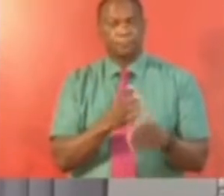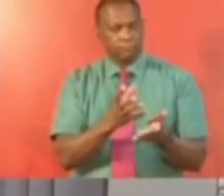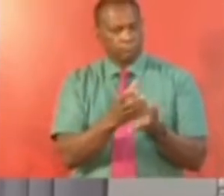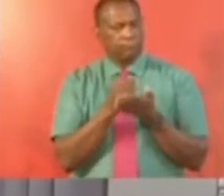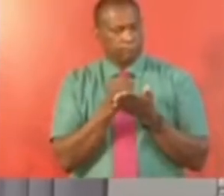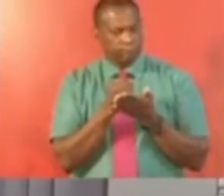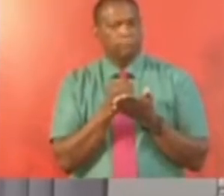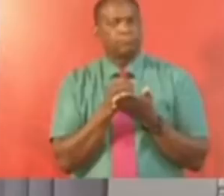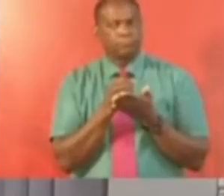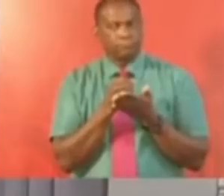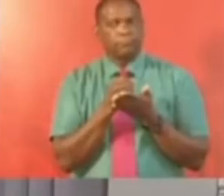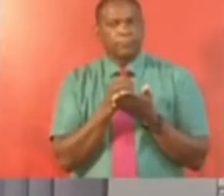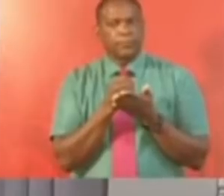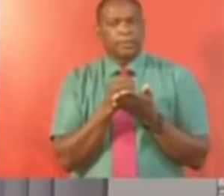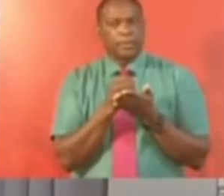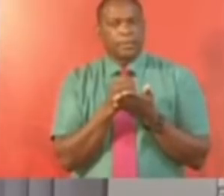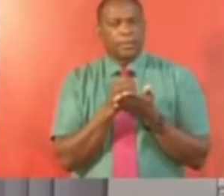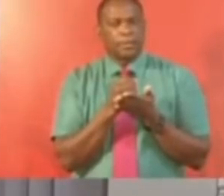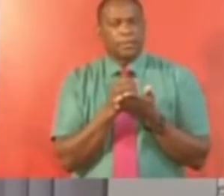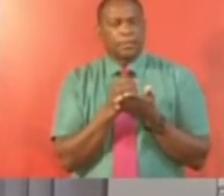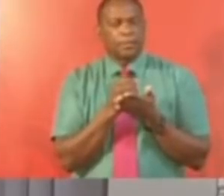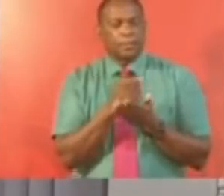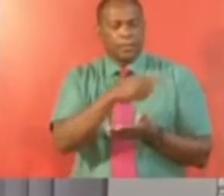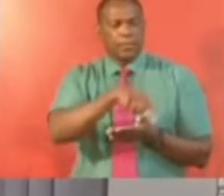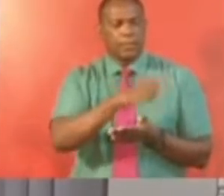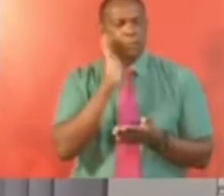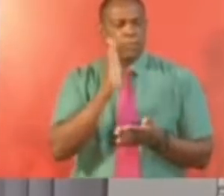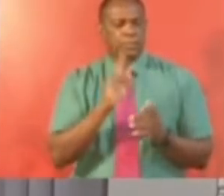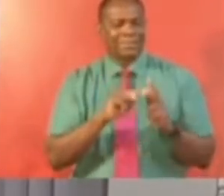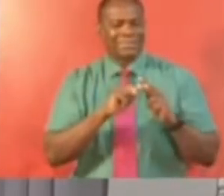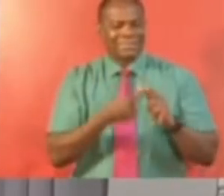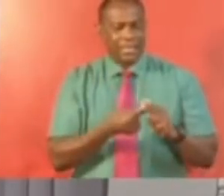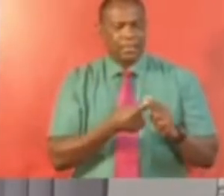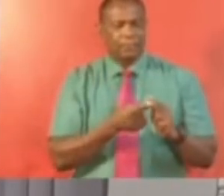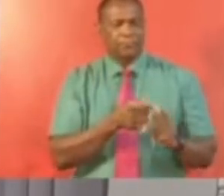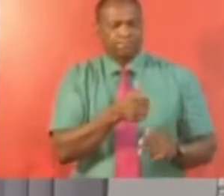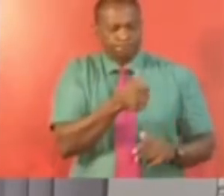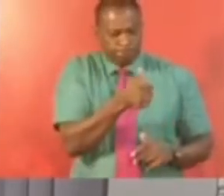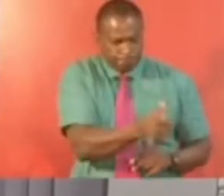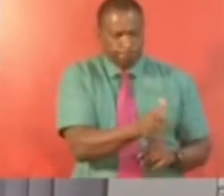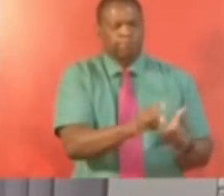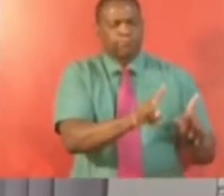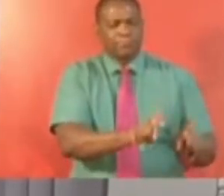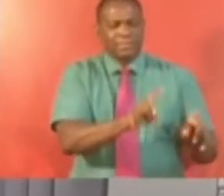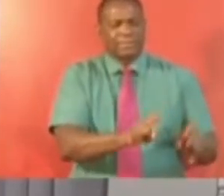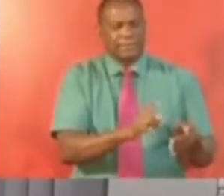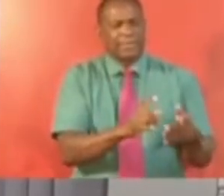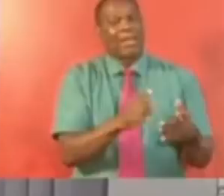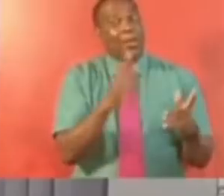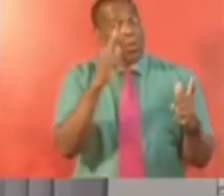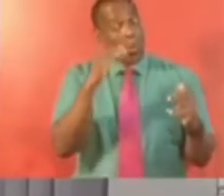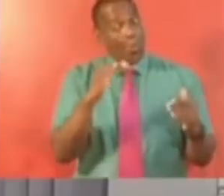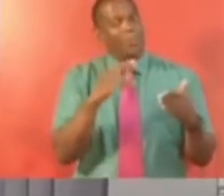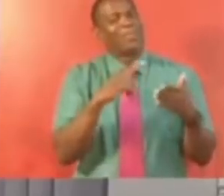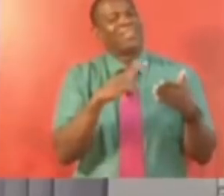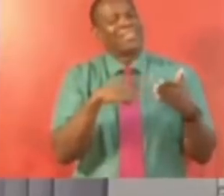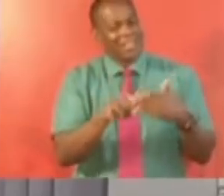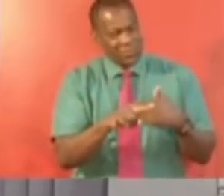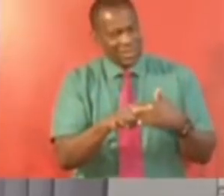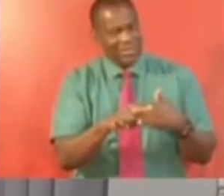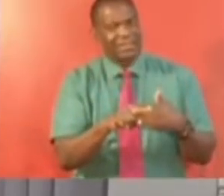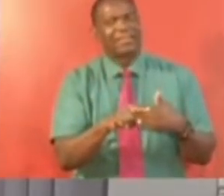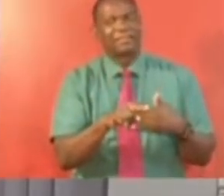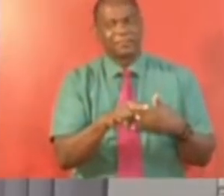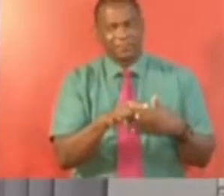testing, will start their own testing hopefully by next week as supply chains globally open up. So that's a